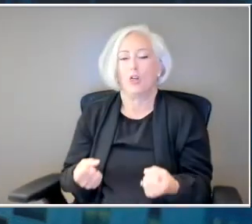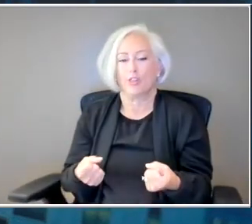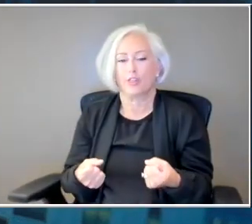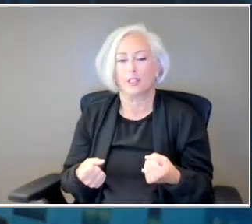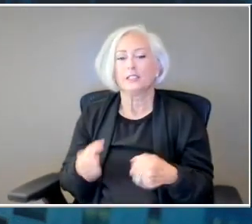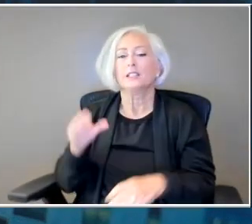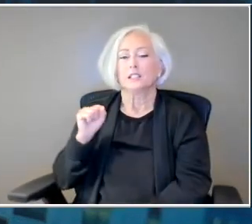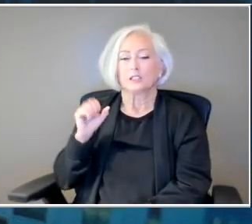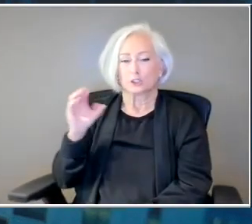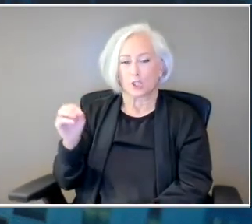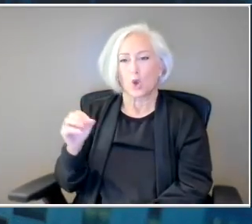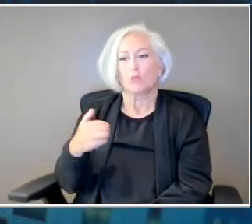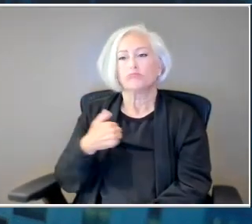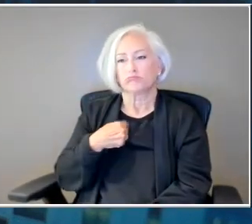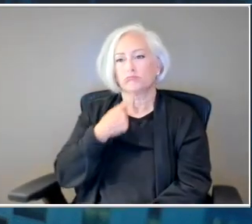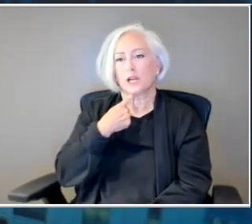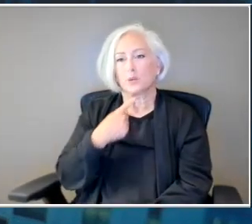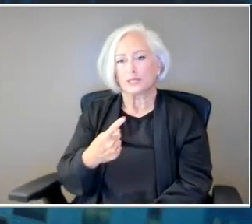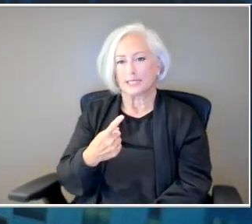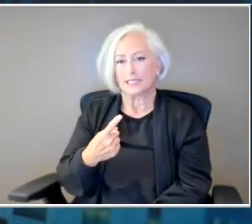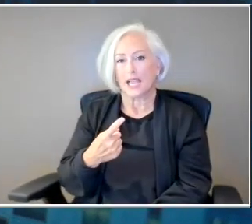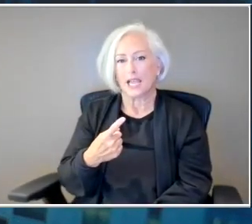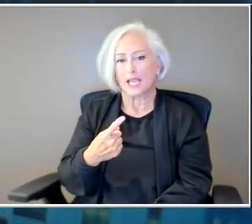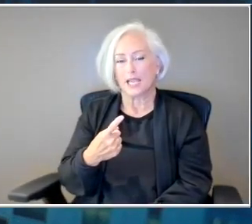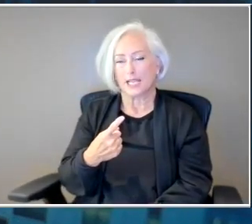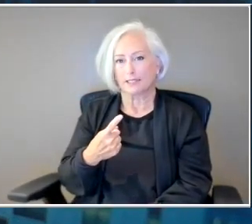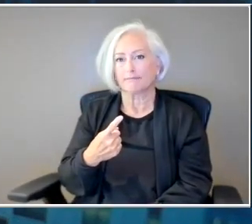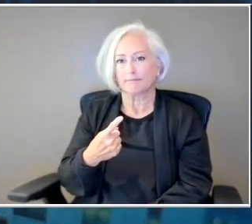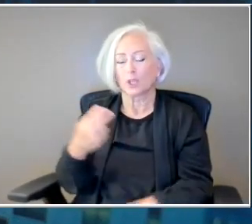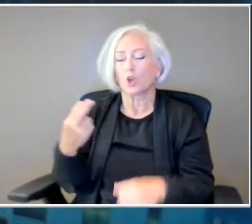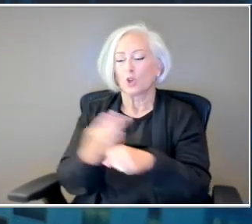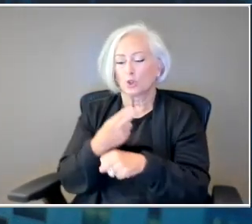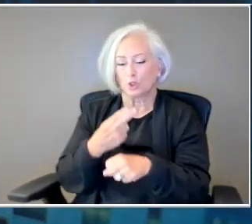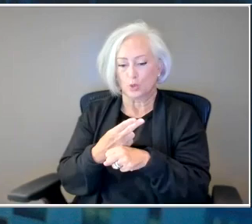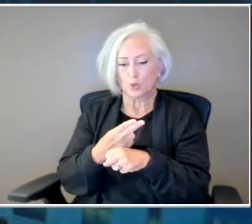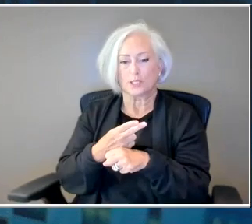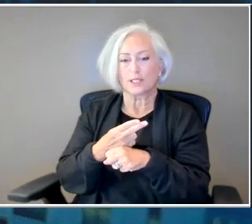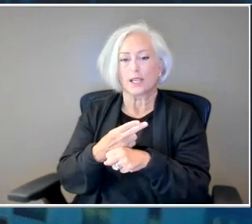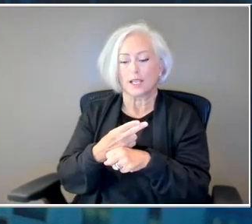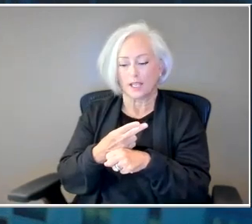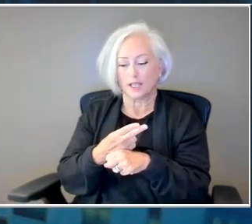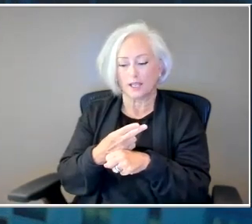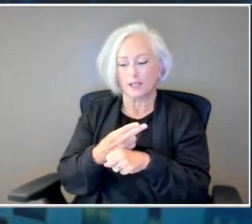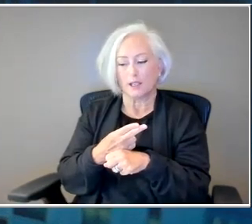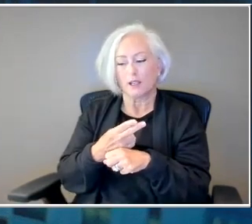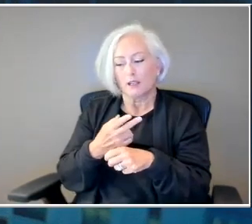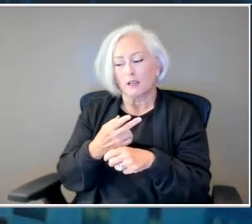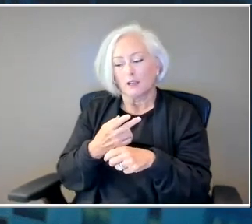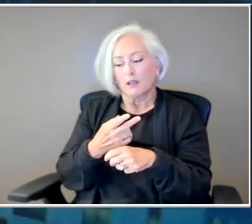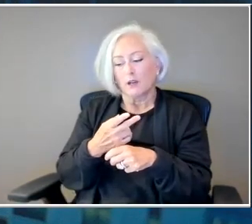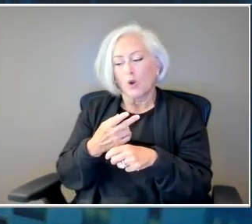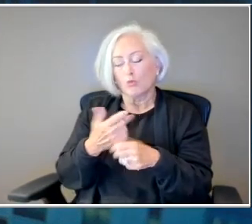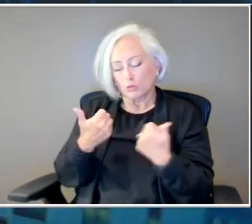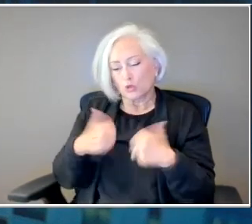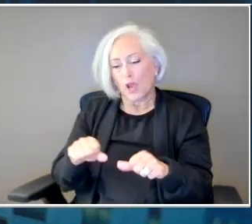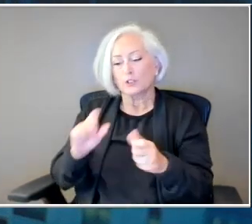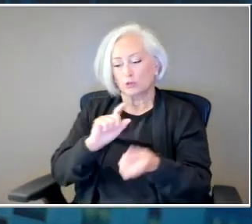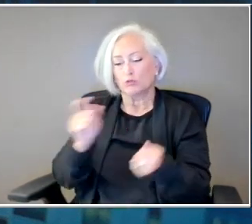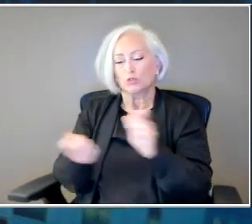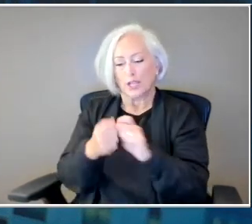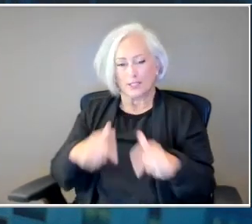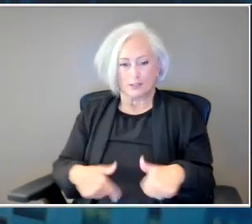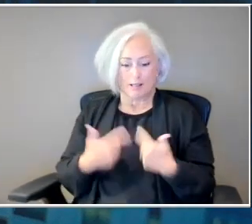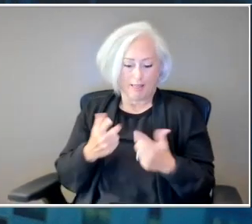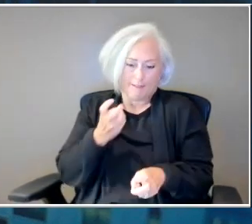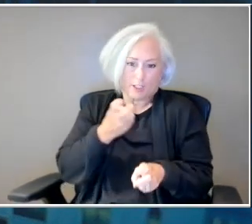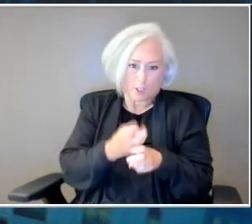I would say that taking the initiative to make a change is hard. Losing weight,